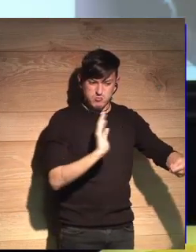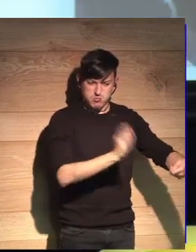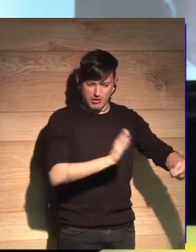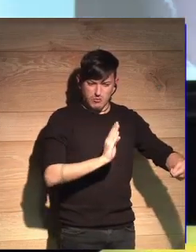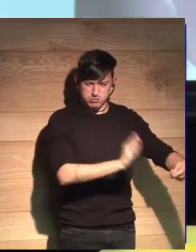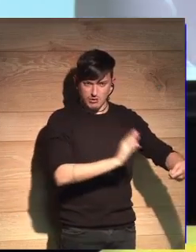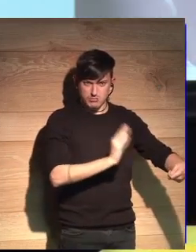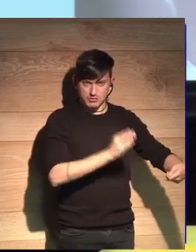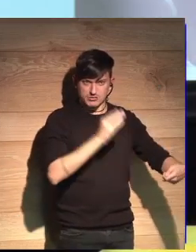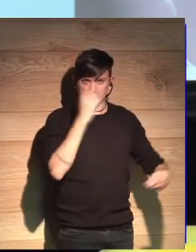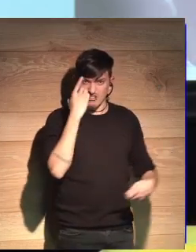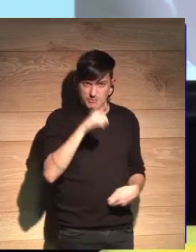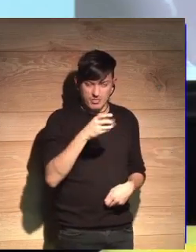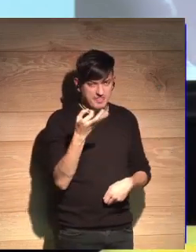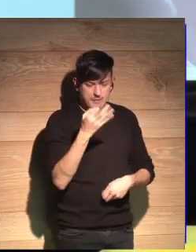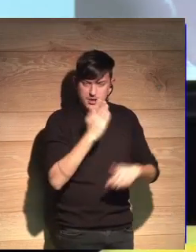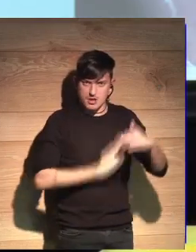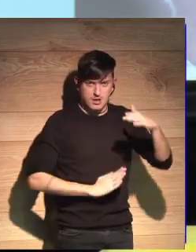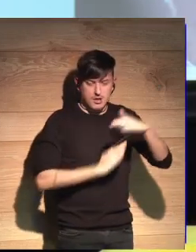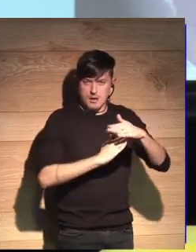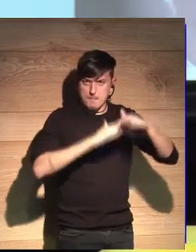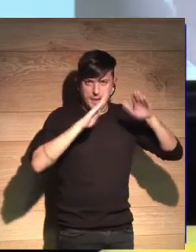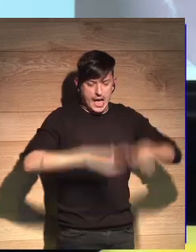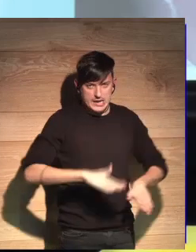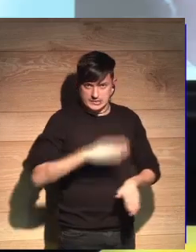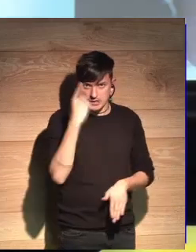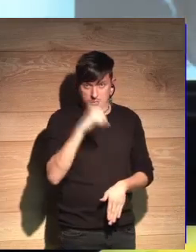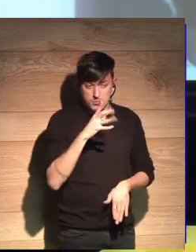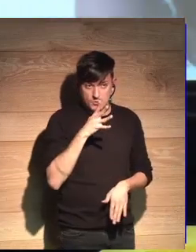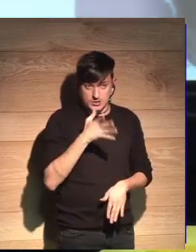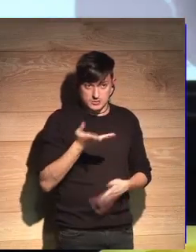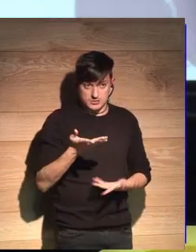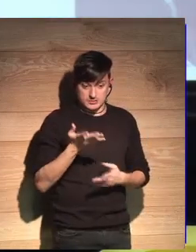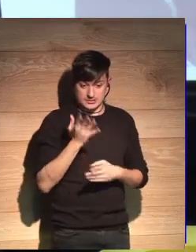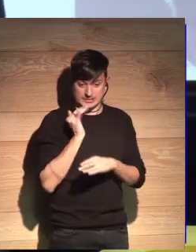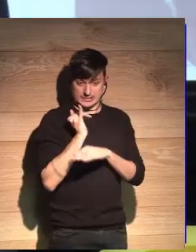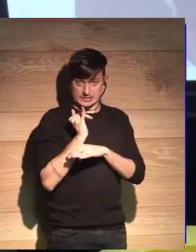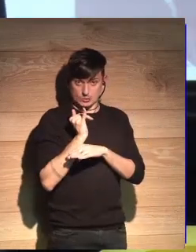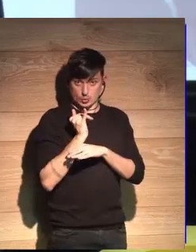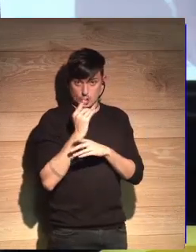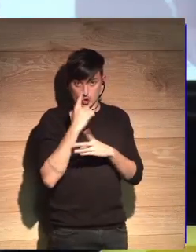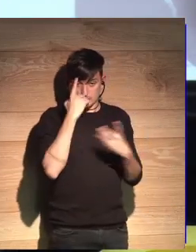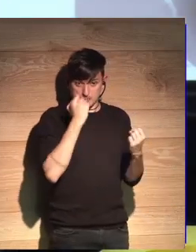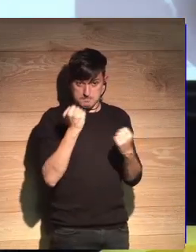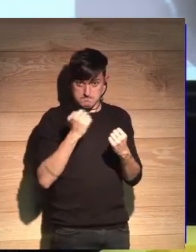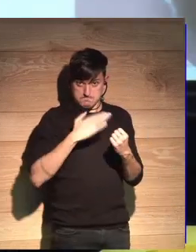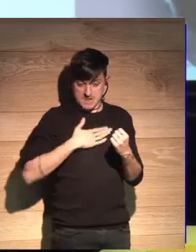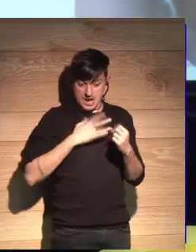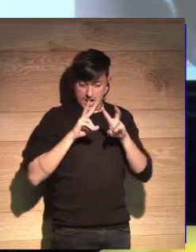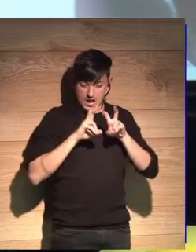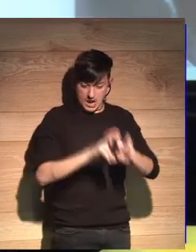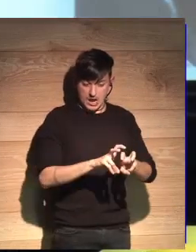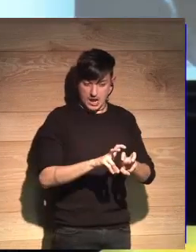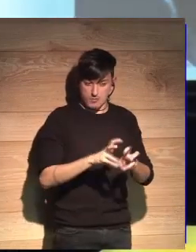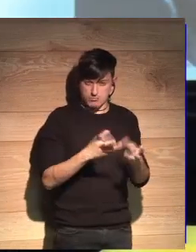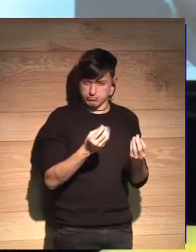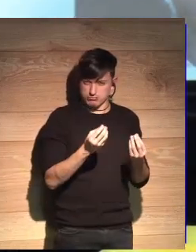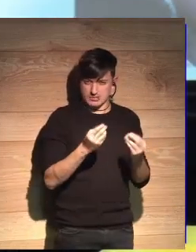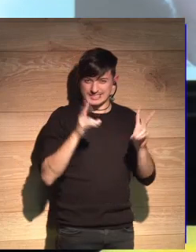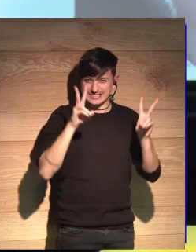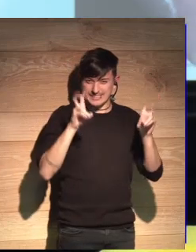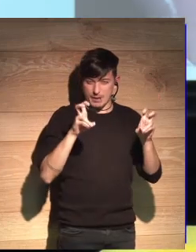this is why we do a lot of research at my institute about existential threats to humanity. We want to figure out a way of